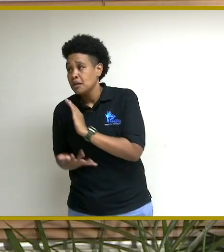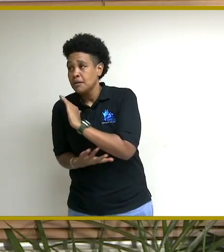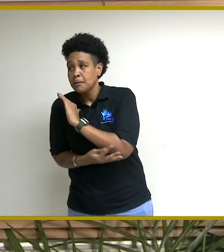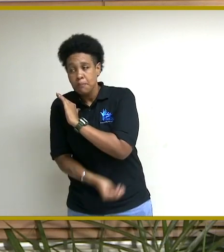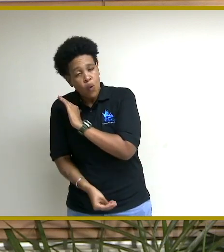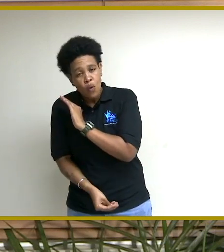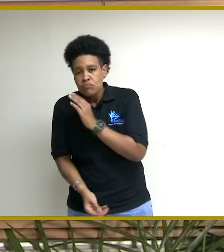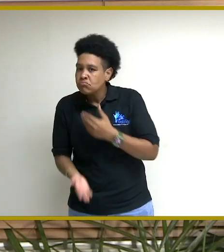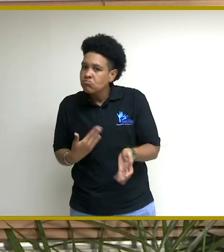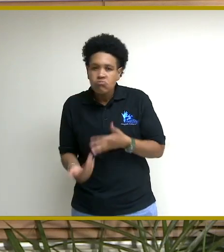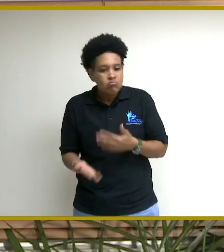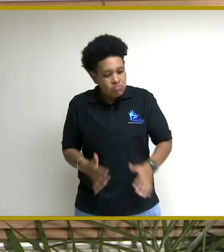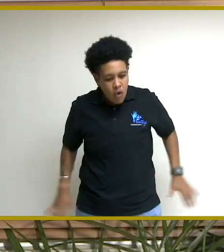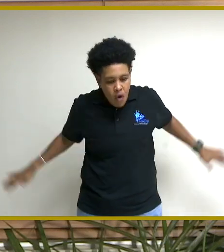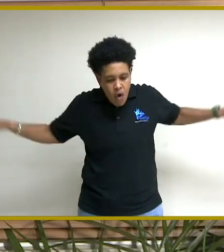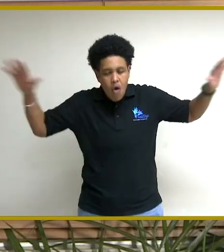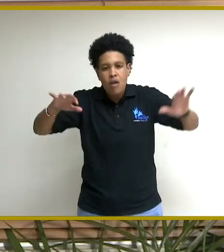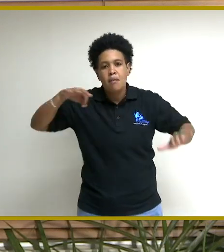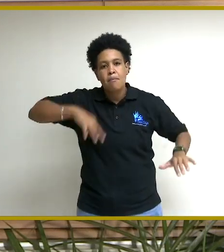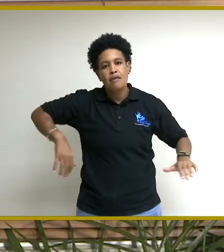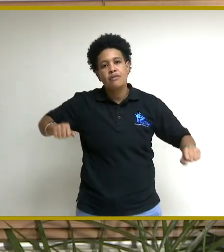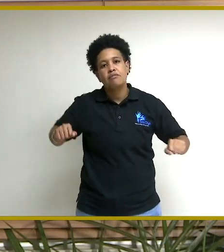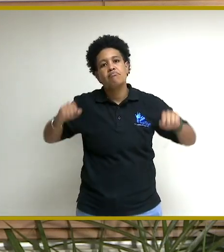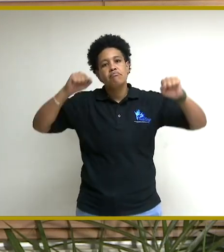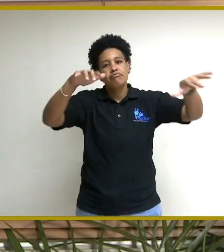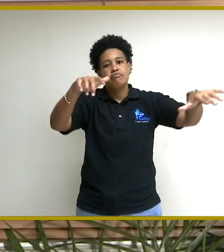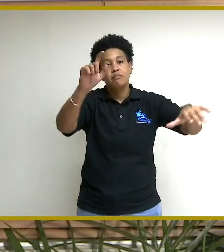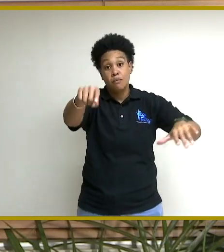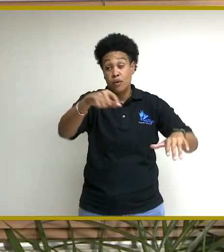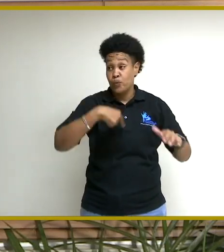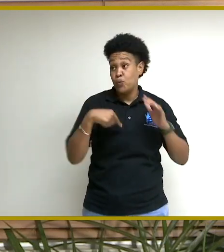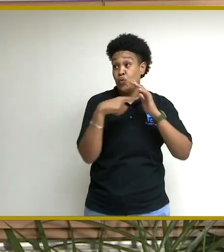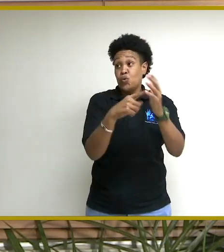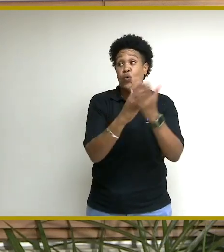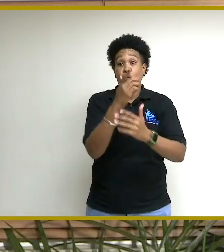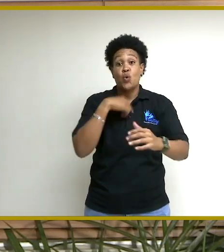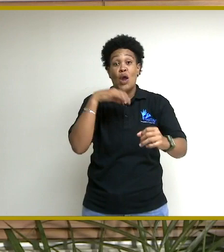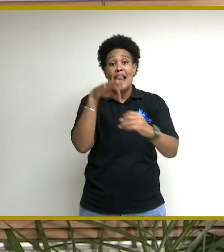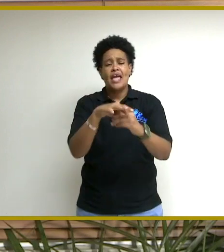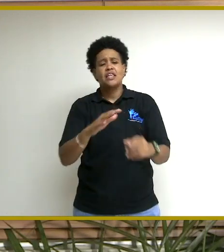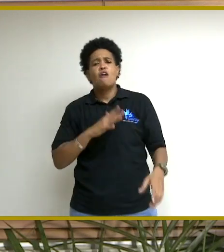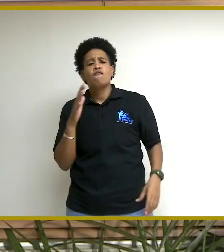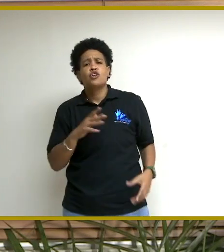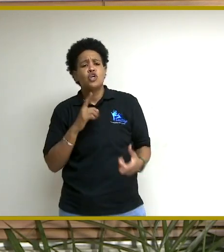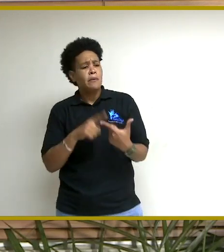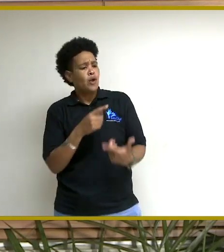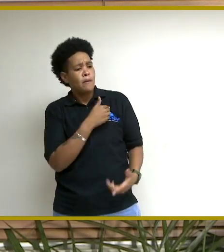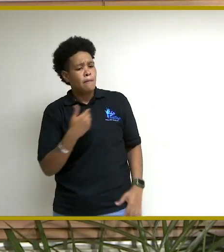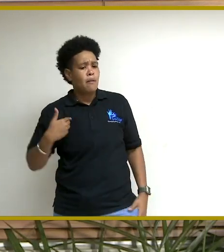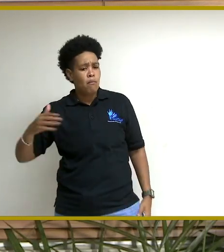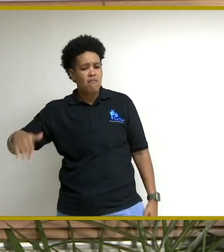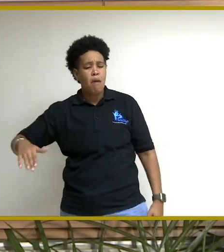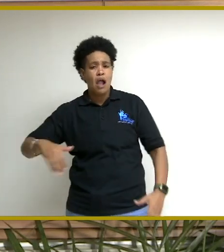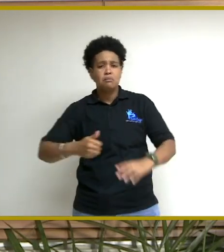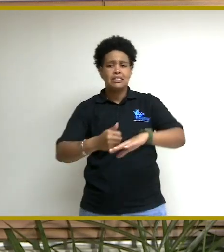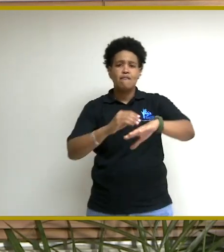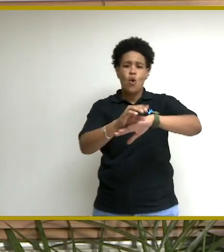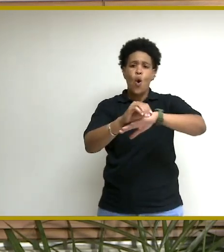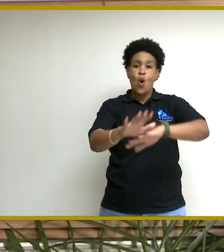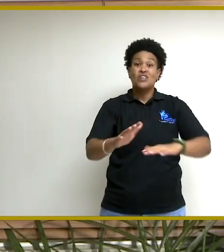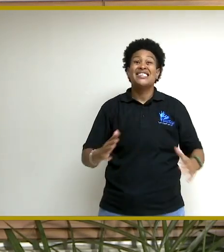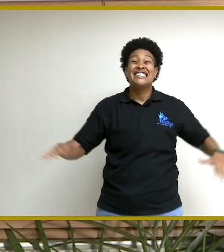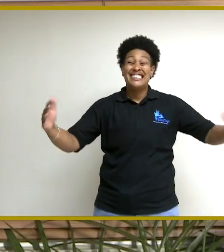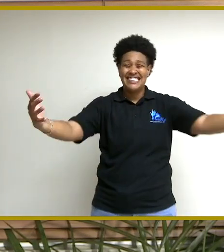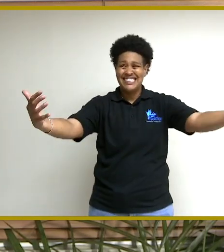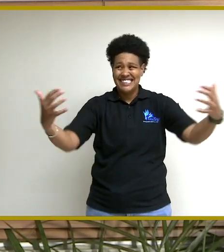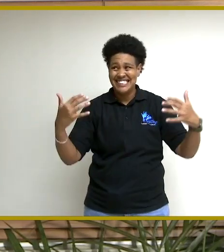we had demonstrated with the involvement of our elected officials or members of parliament, councils, and so on, is